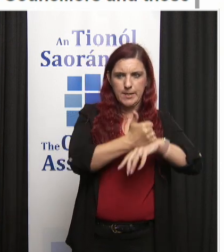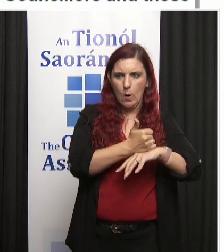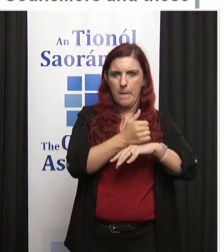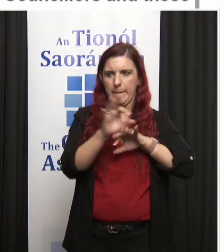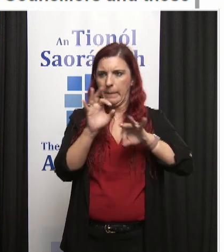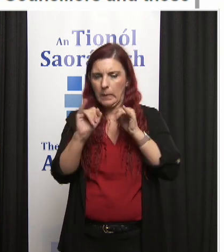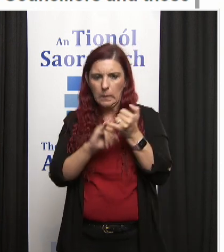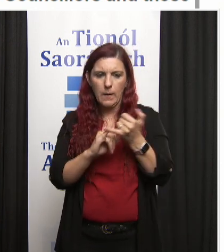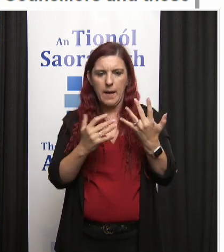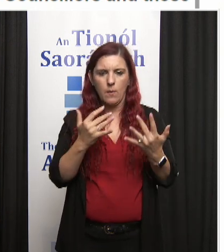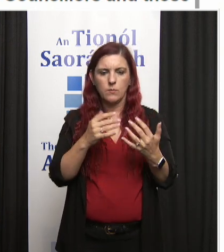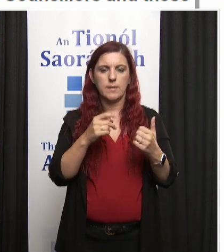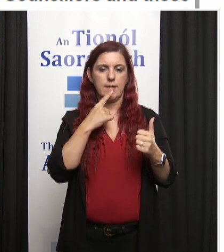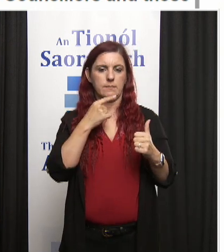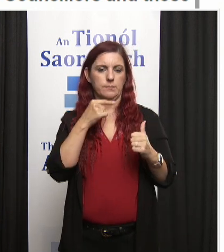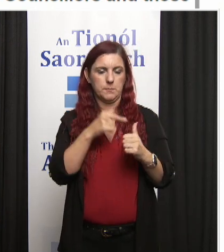We said